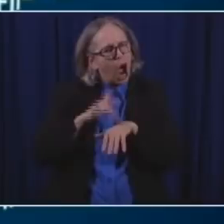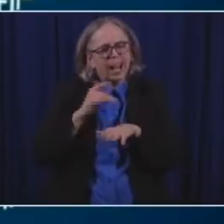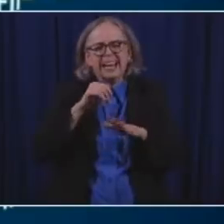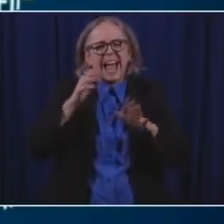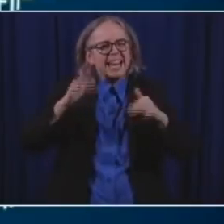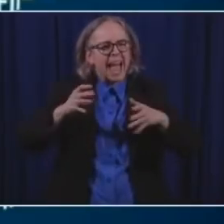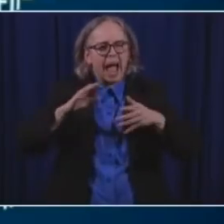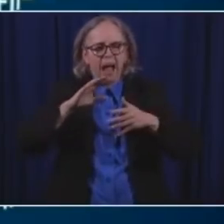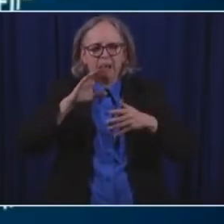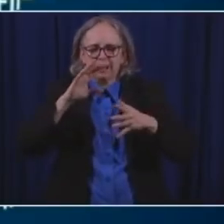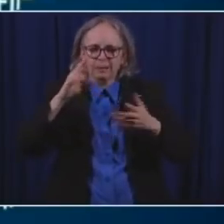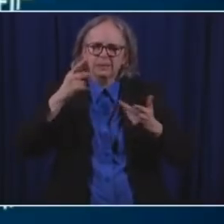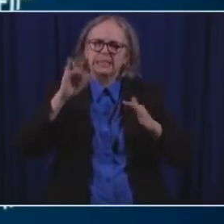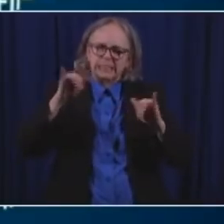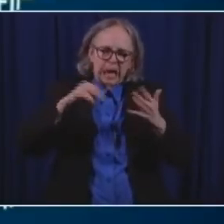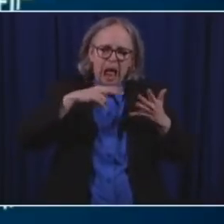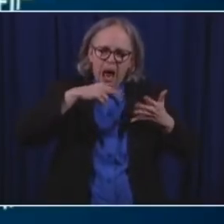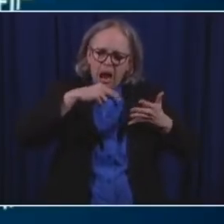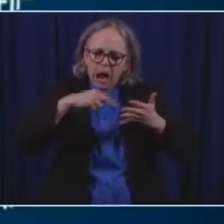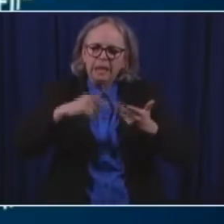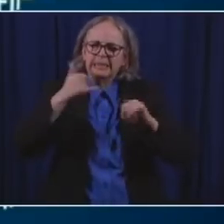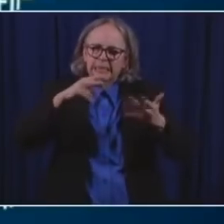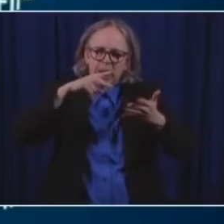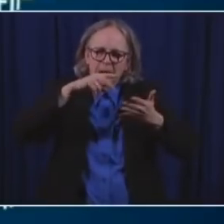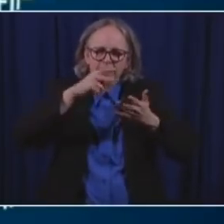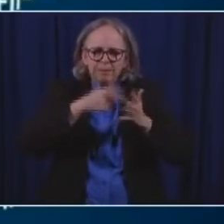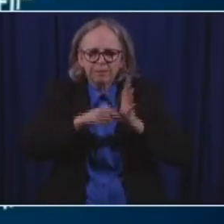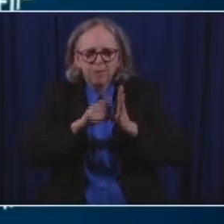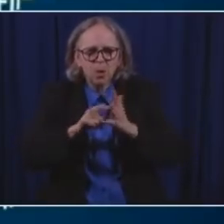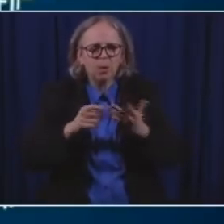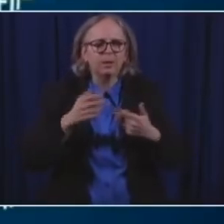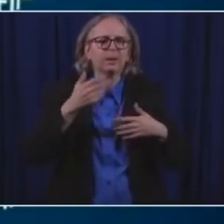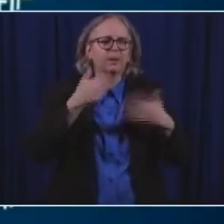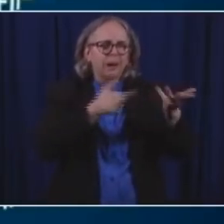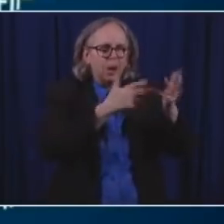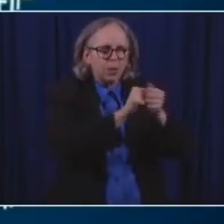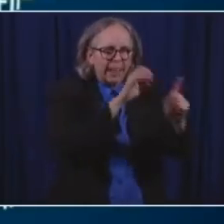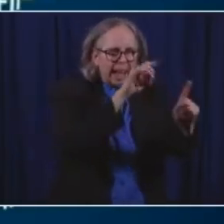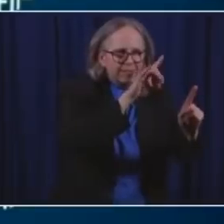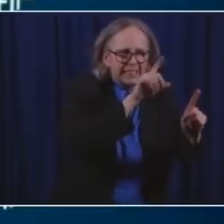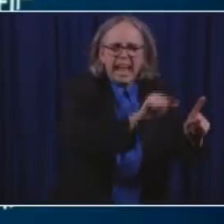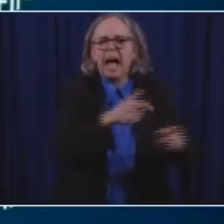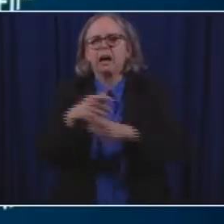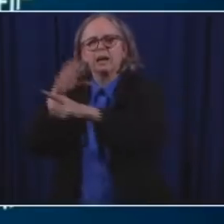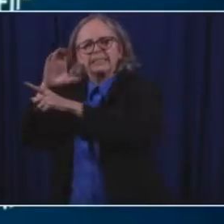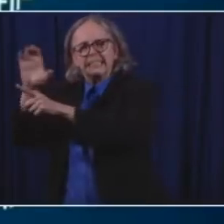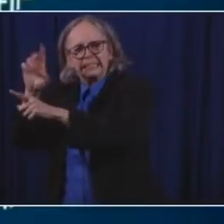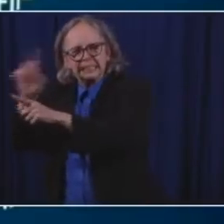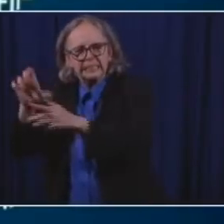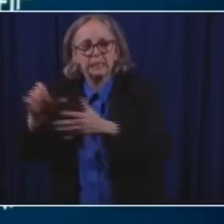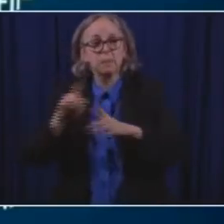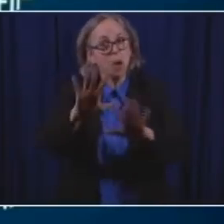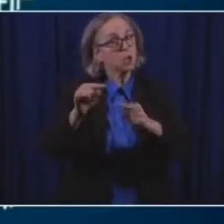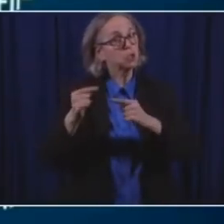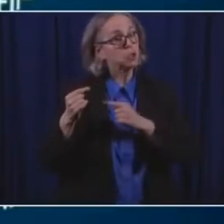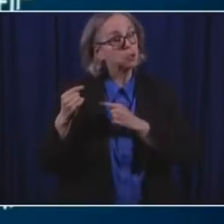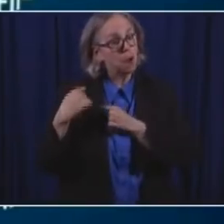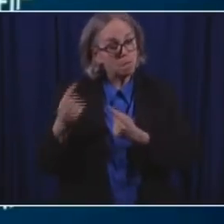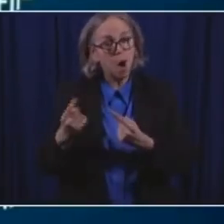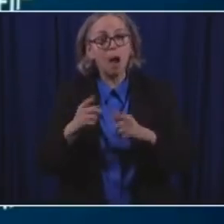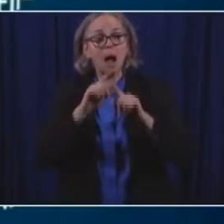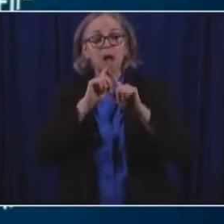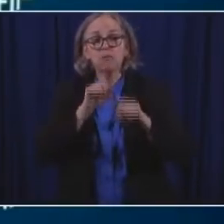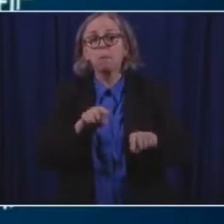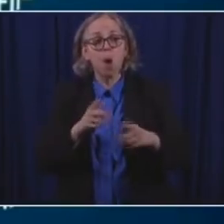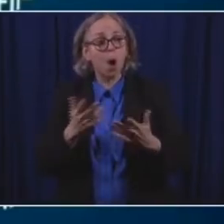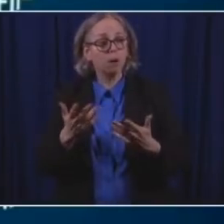like I said, with a fine-tooth comb at the FDA and CDC. What's being reported so far is people may have a sore arm,